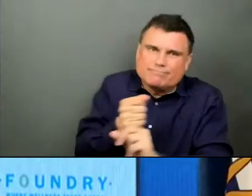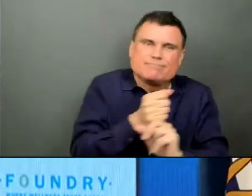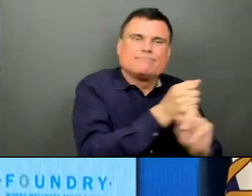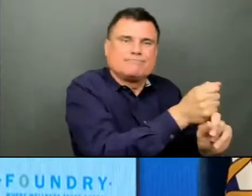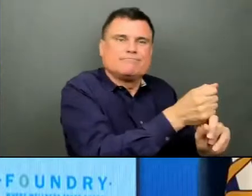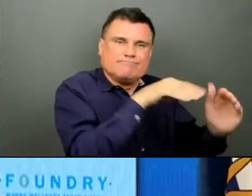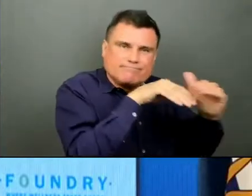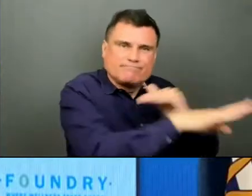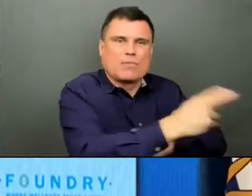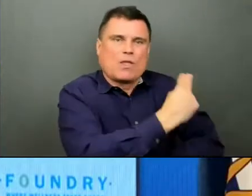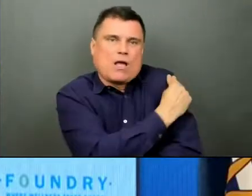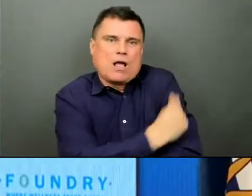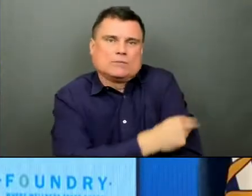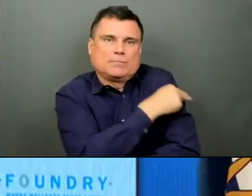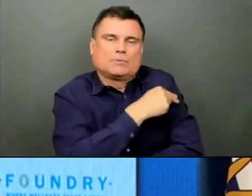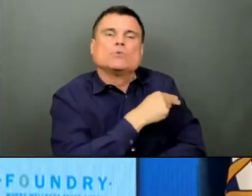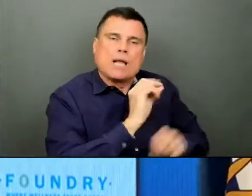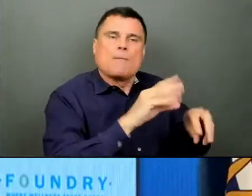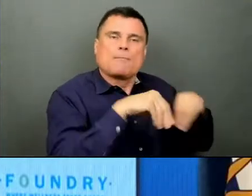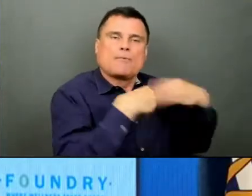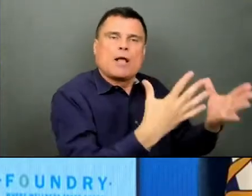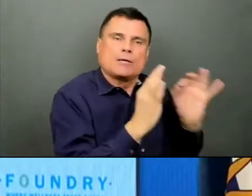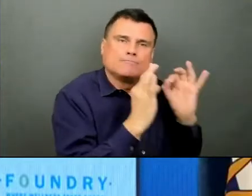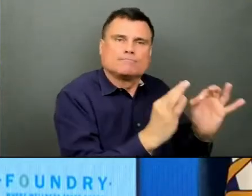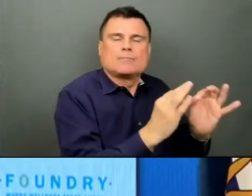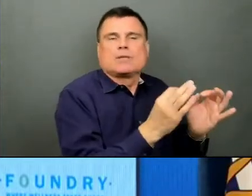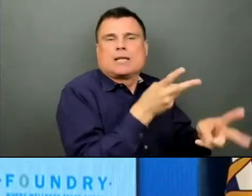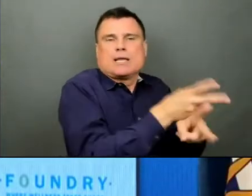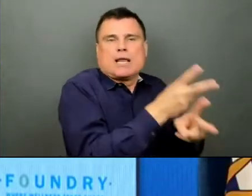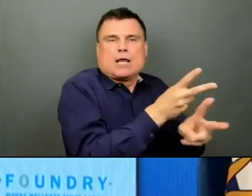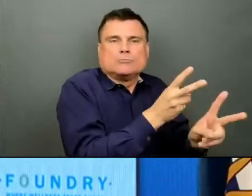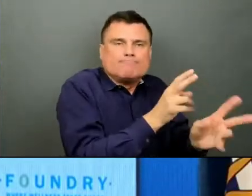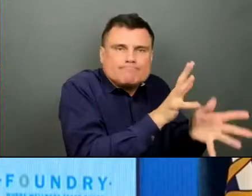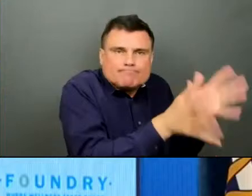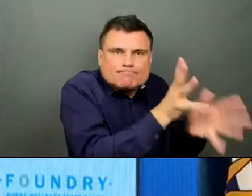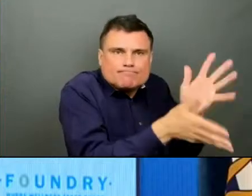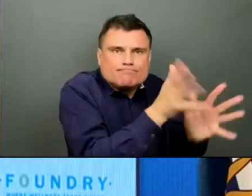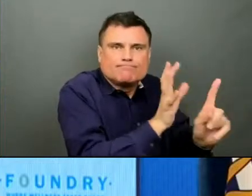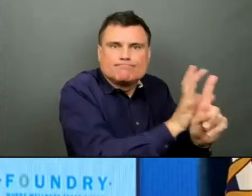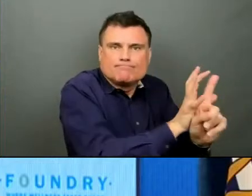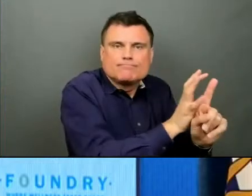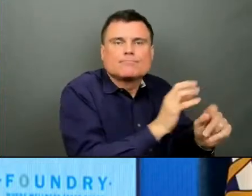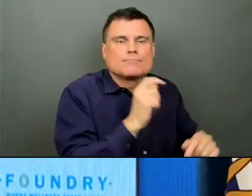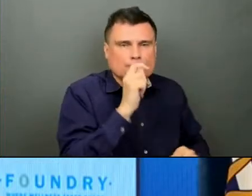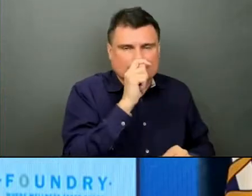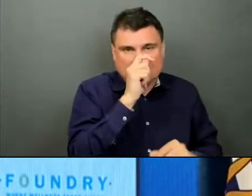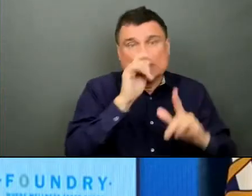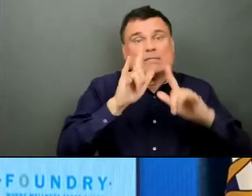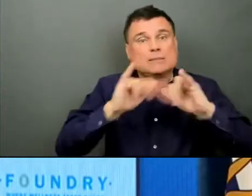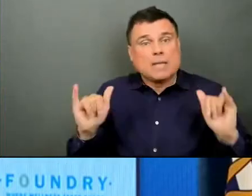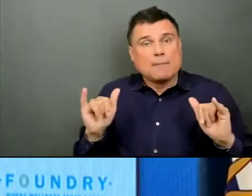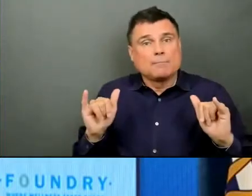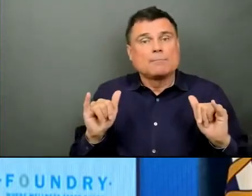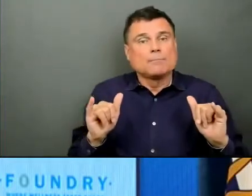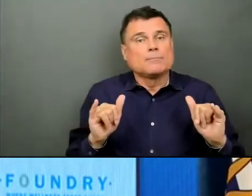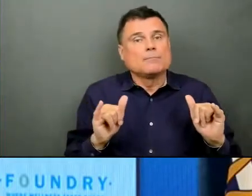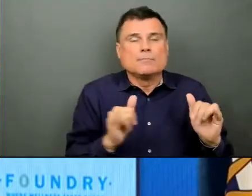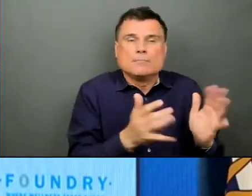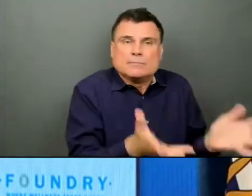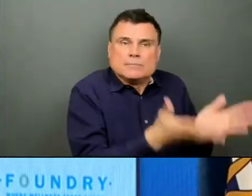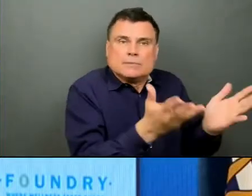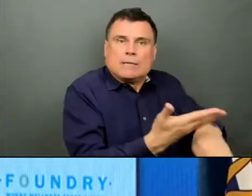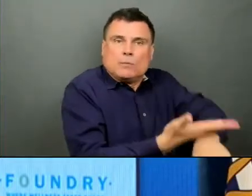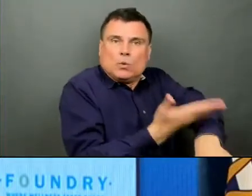have while we're taking action on expanding youth mental health supports. And it might